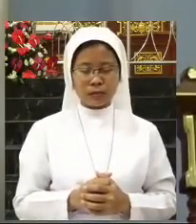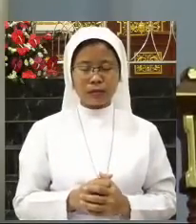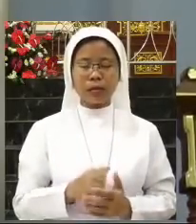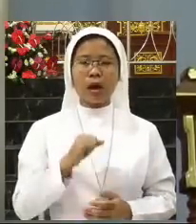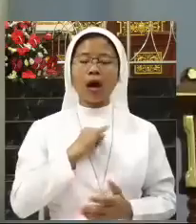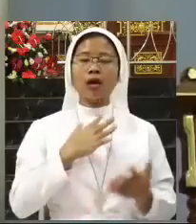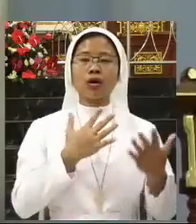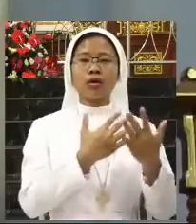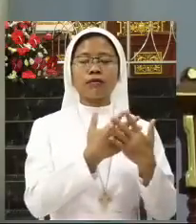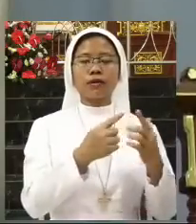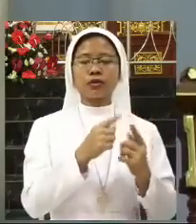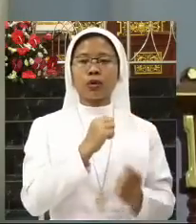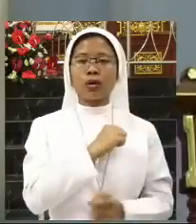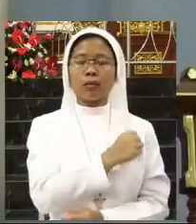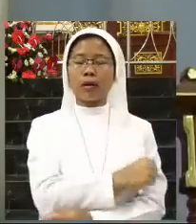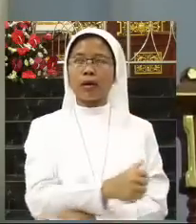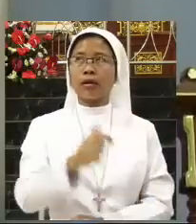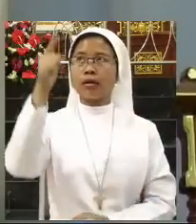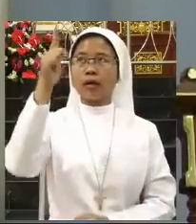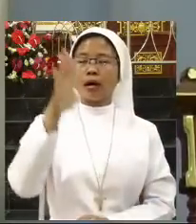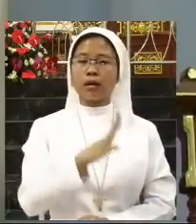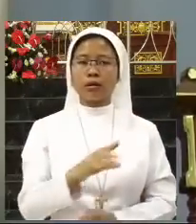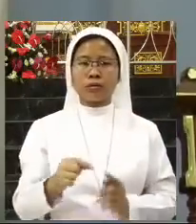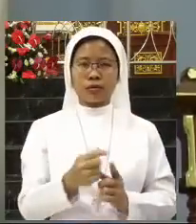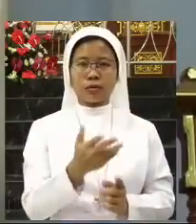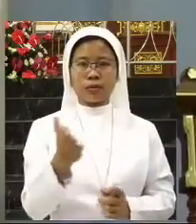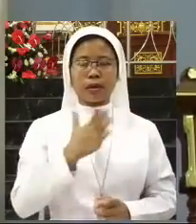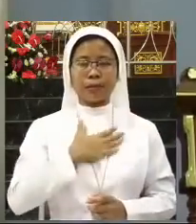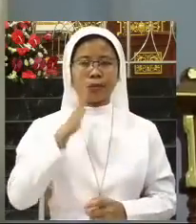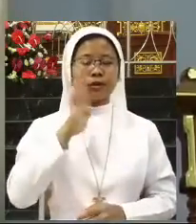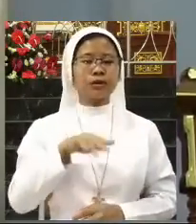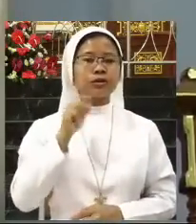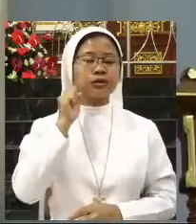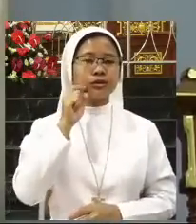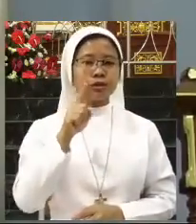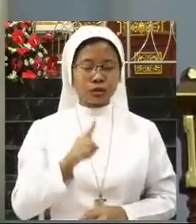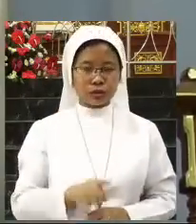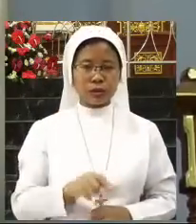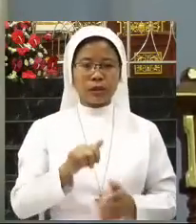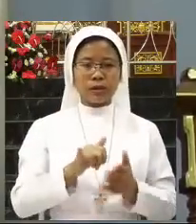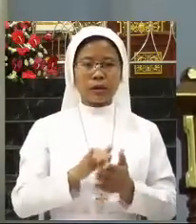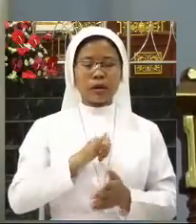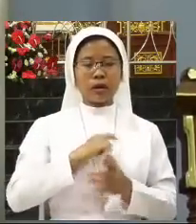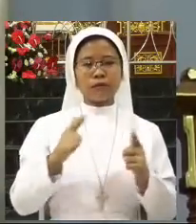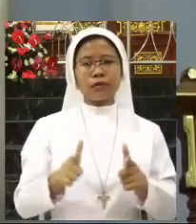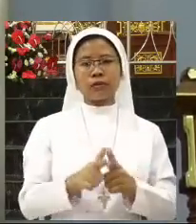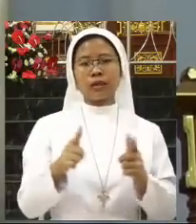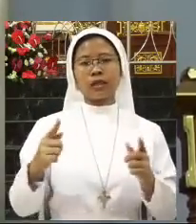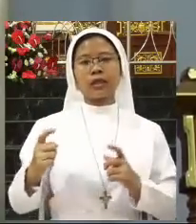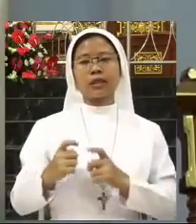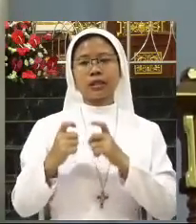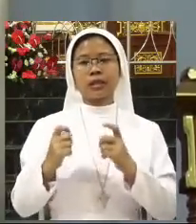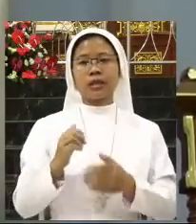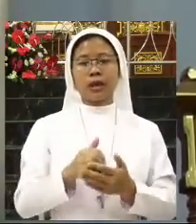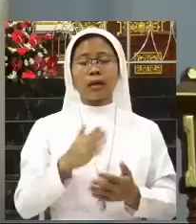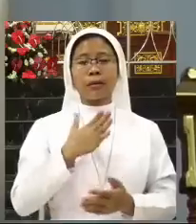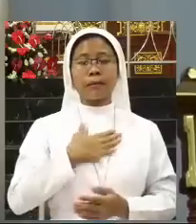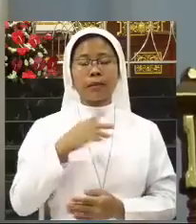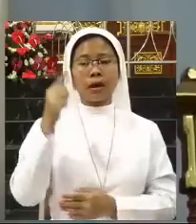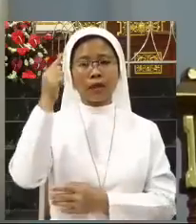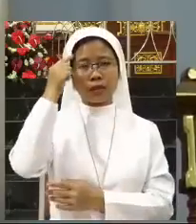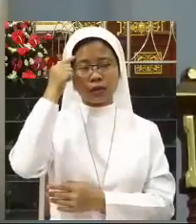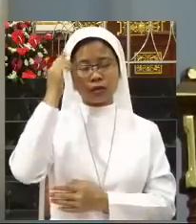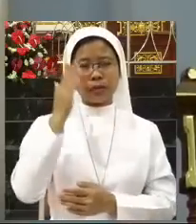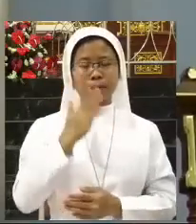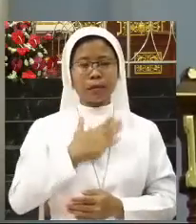I confess to Almighty God and to you, my brothers and sisters, that I have greatly sinned